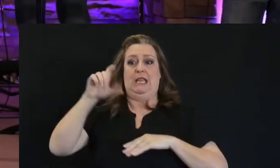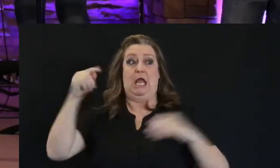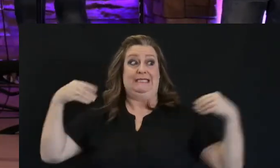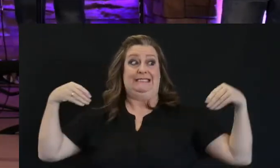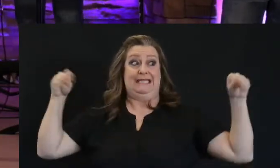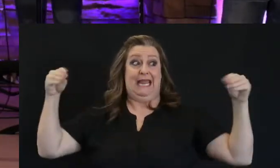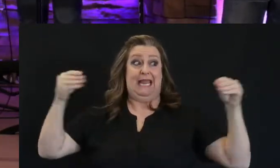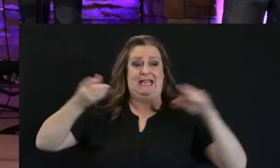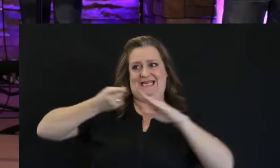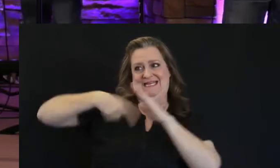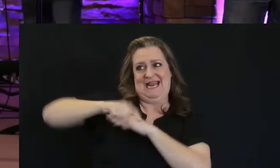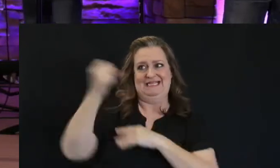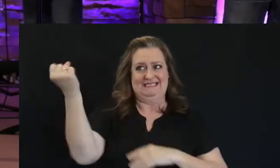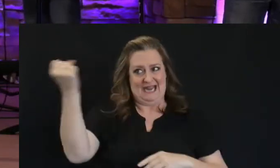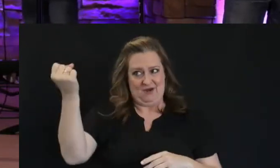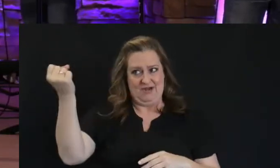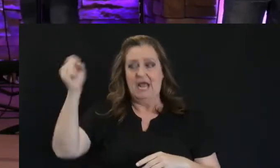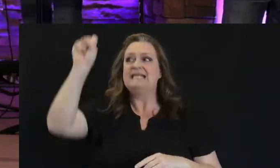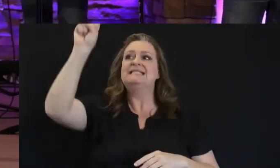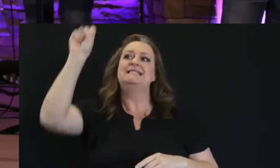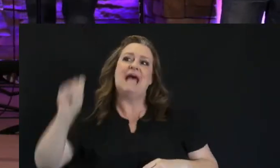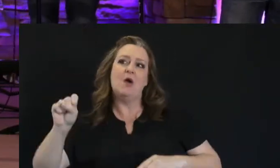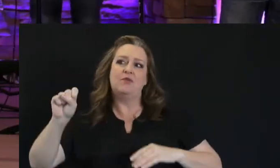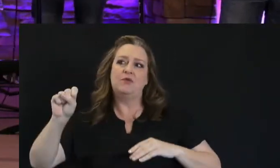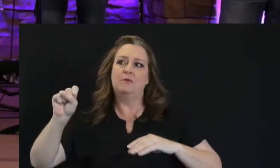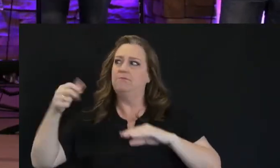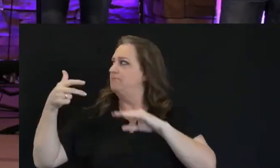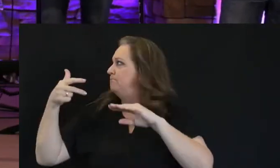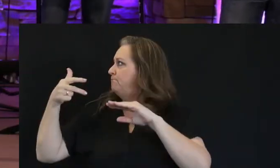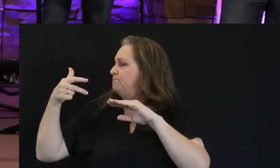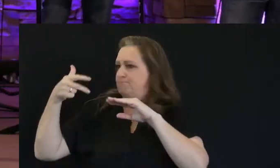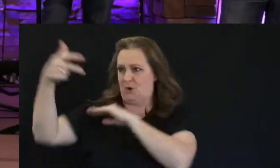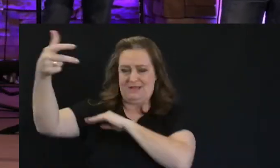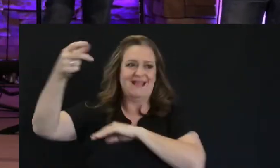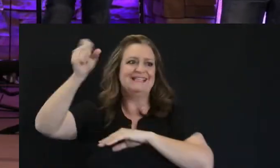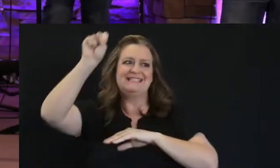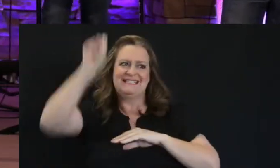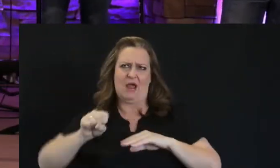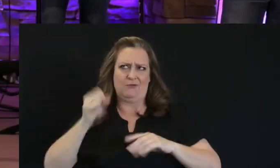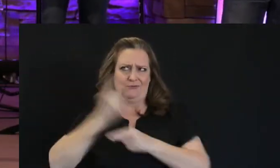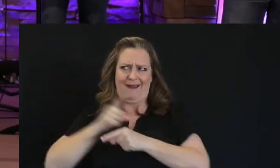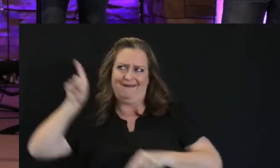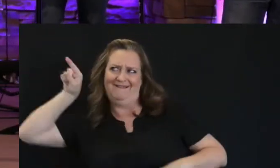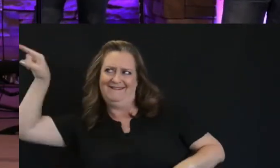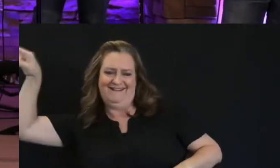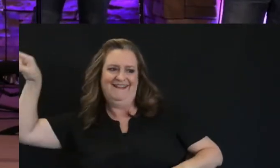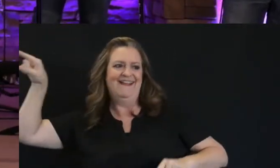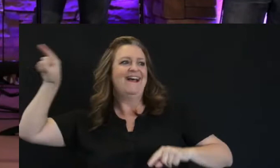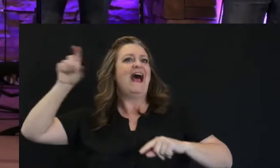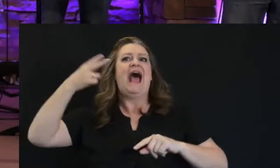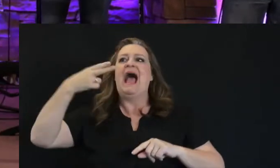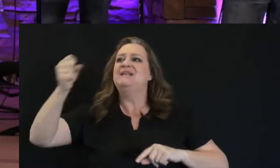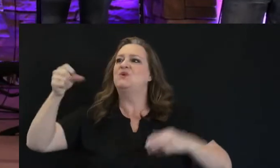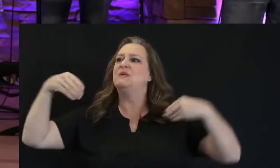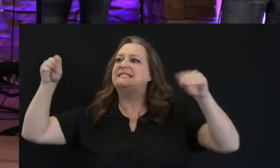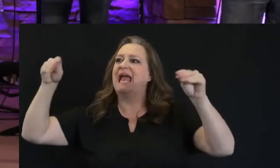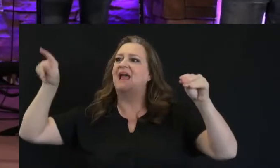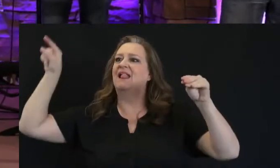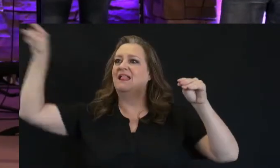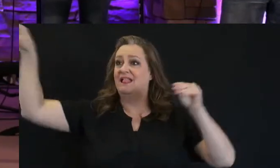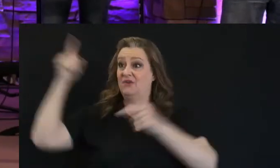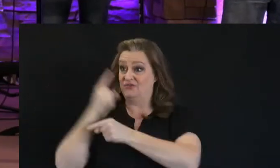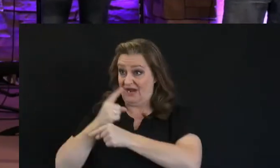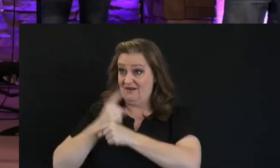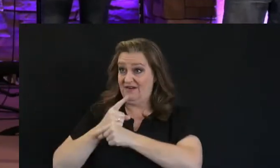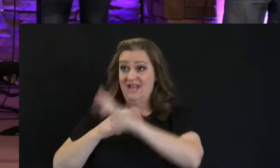next Saturday in the south parking lot. Is that the south side, right? South parking lot. There's going to be a high school sale. Am I right back there, Ryan?